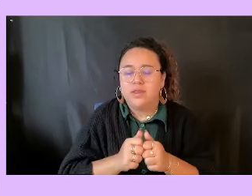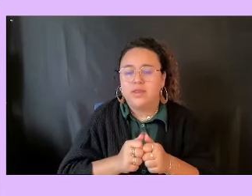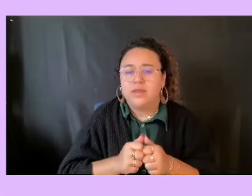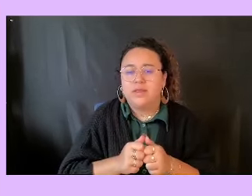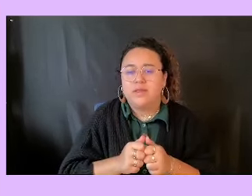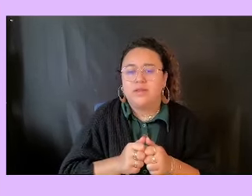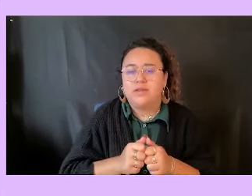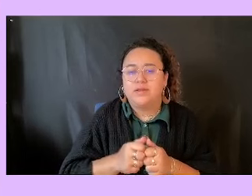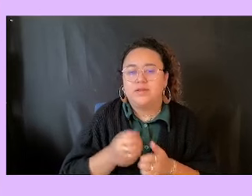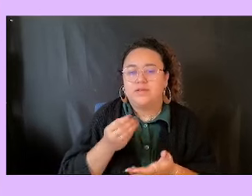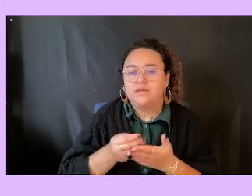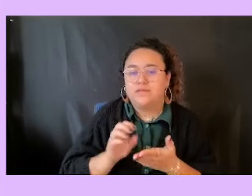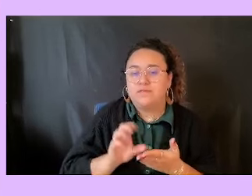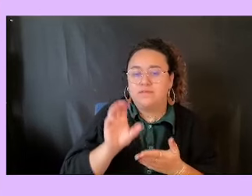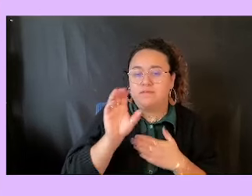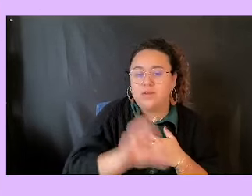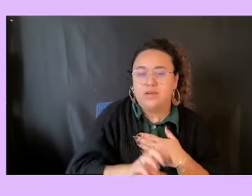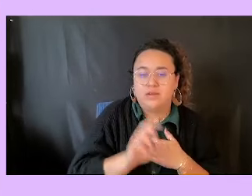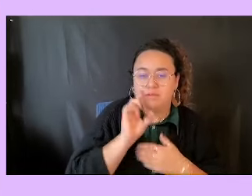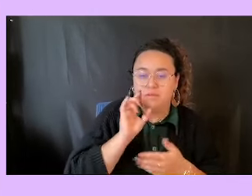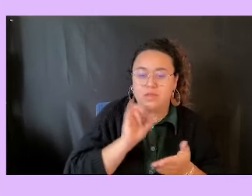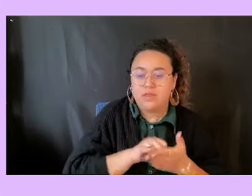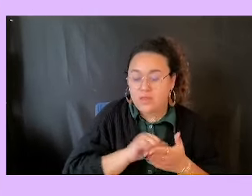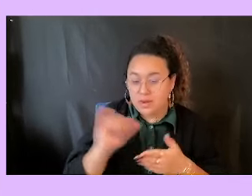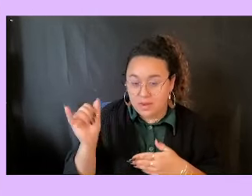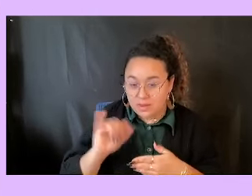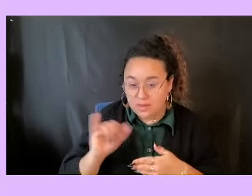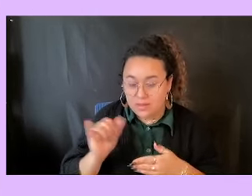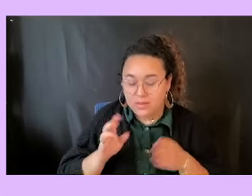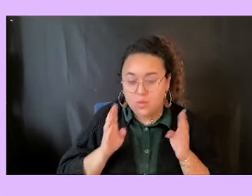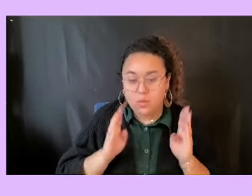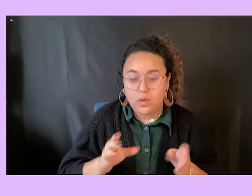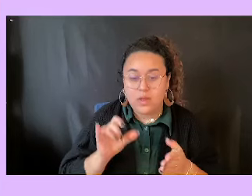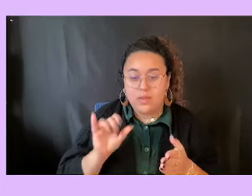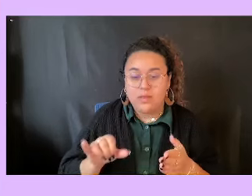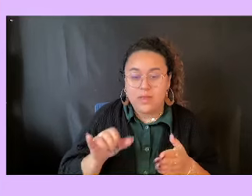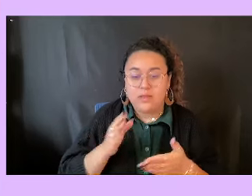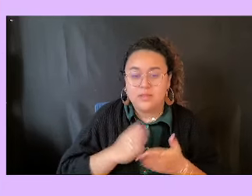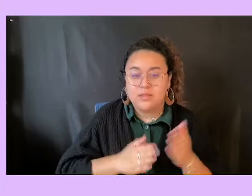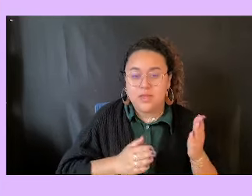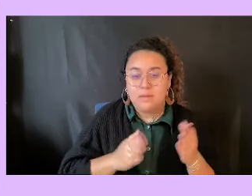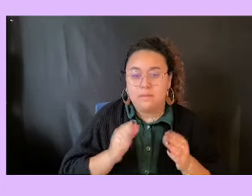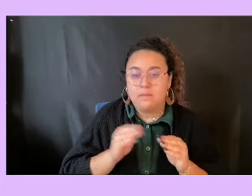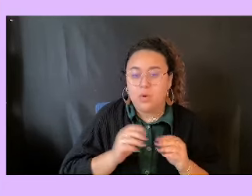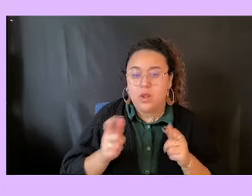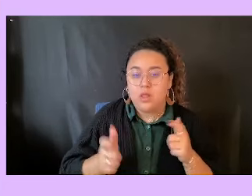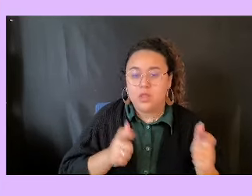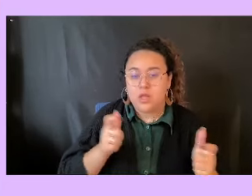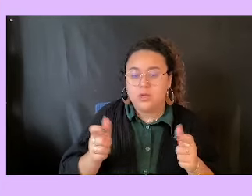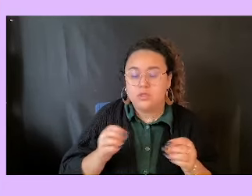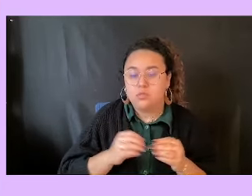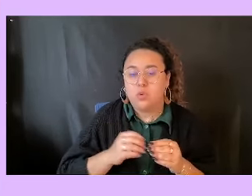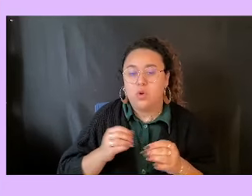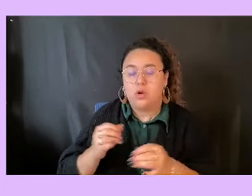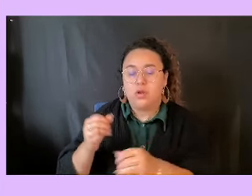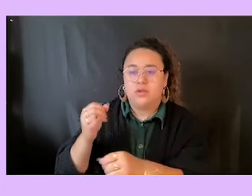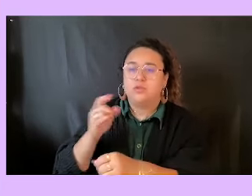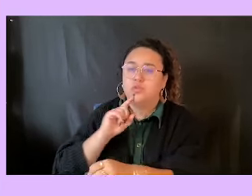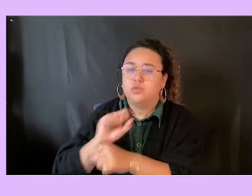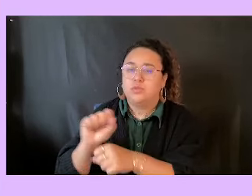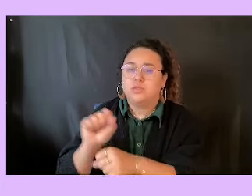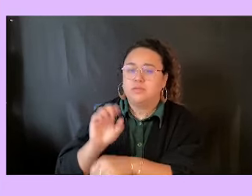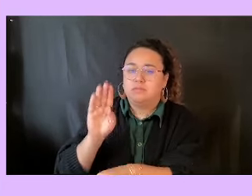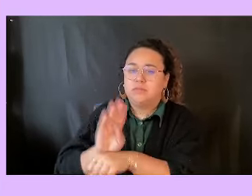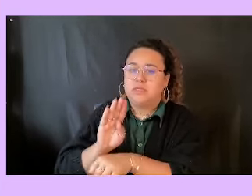with funding and the way that some maybe more larger, more institutional spaces in the